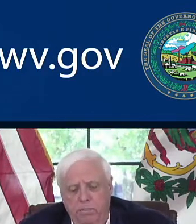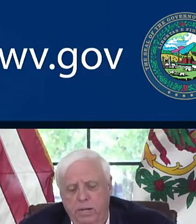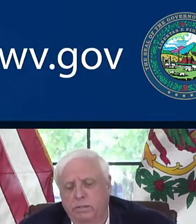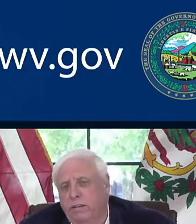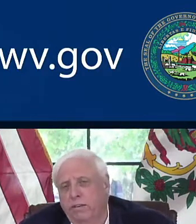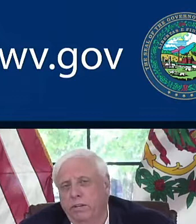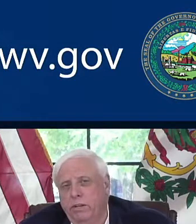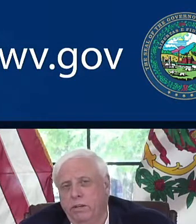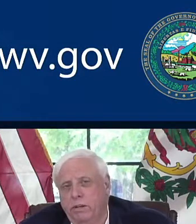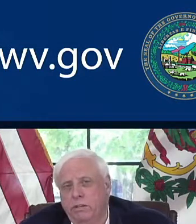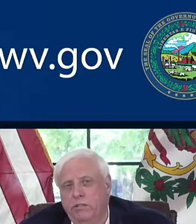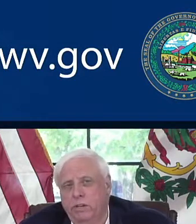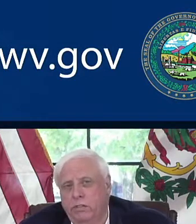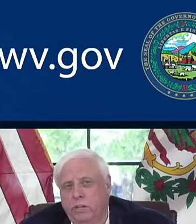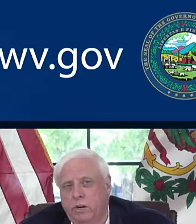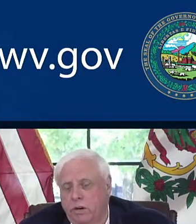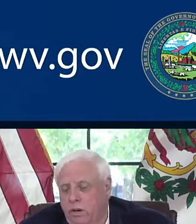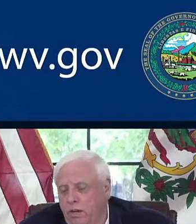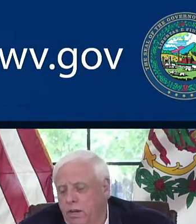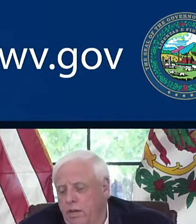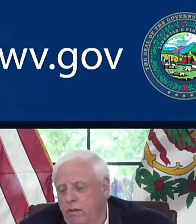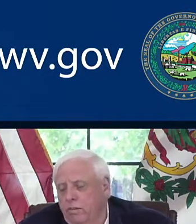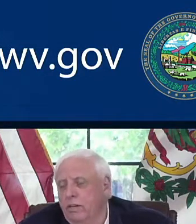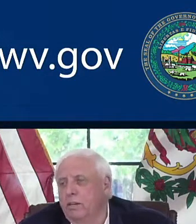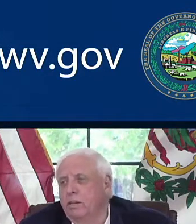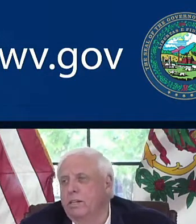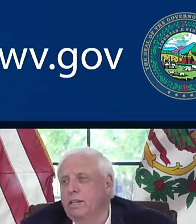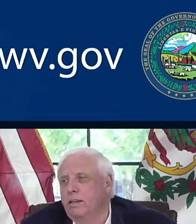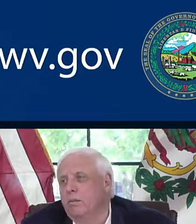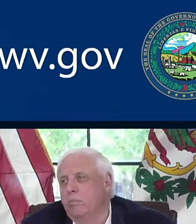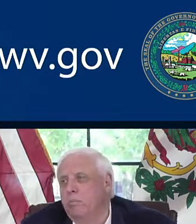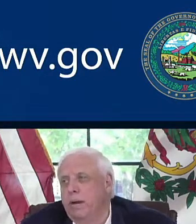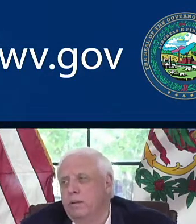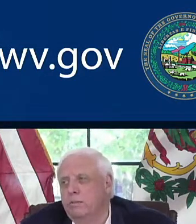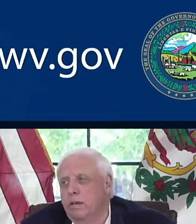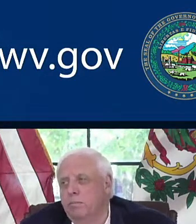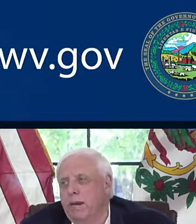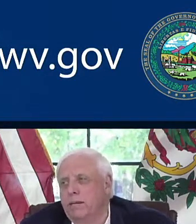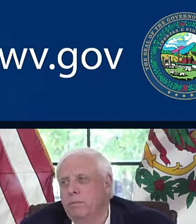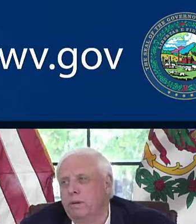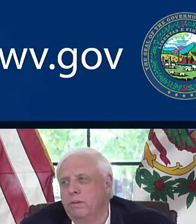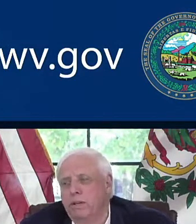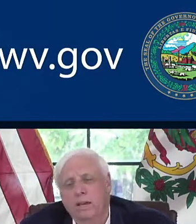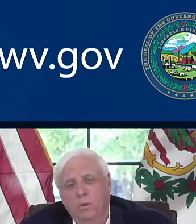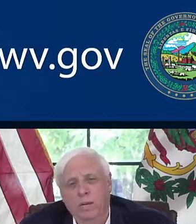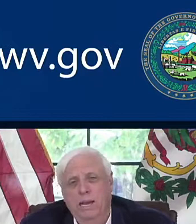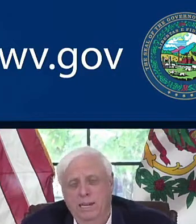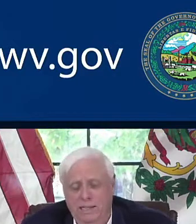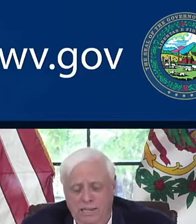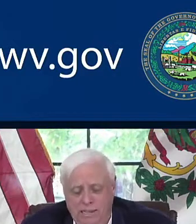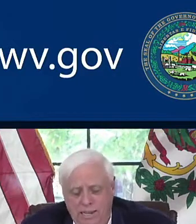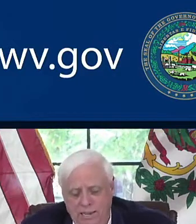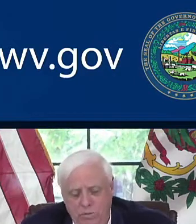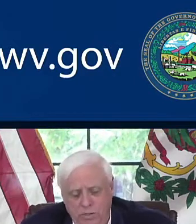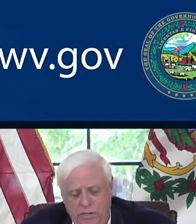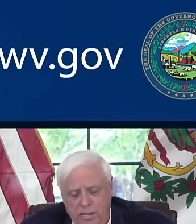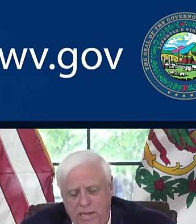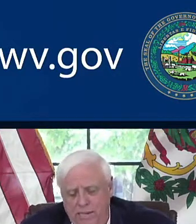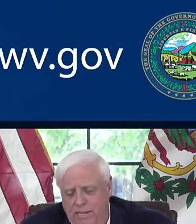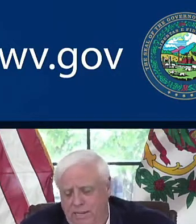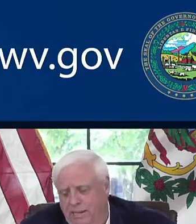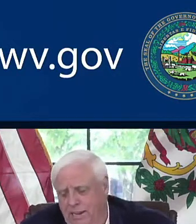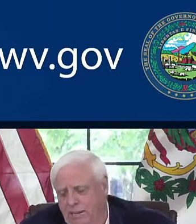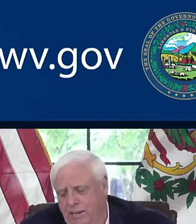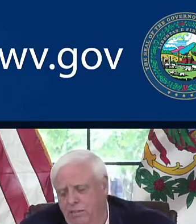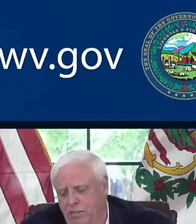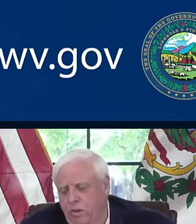daily positivity in the center chart and everything. And look at that little bounce up, back up and everything. We got to get that down. We just got to